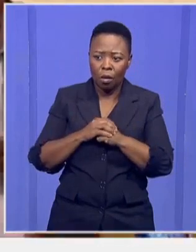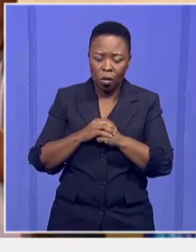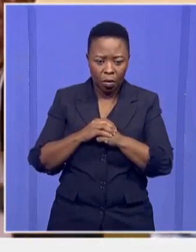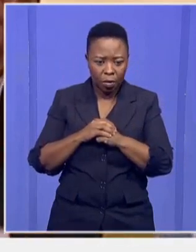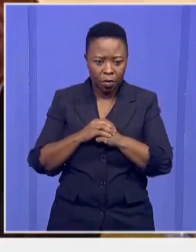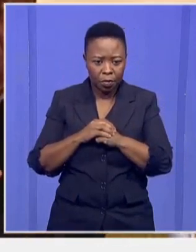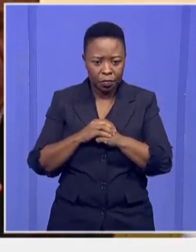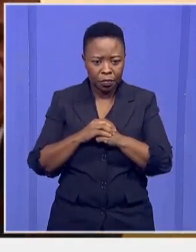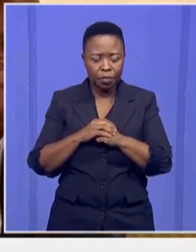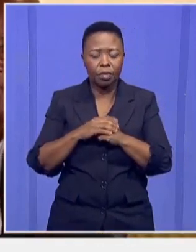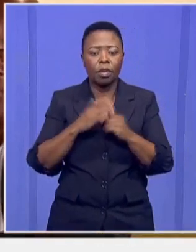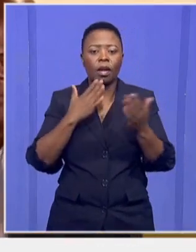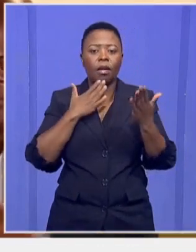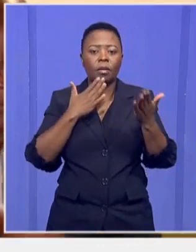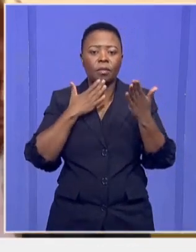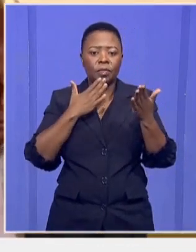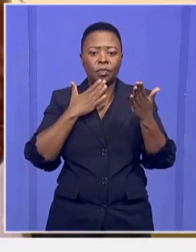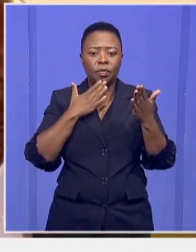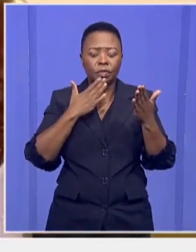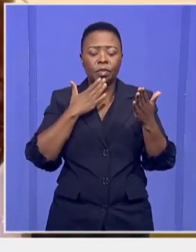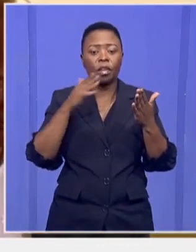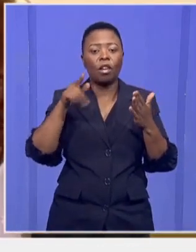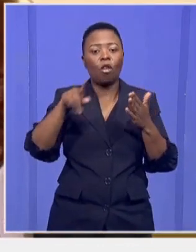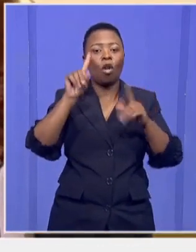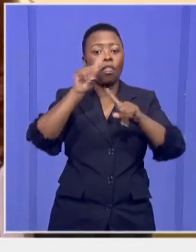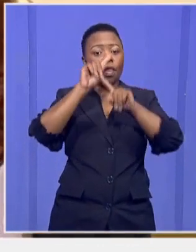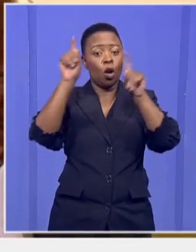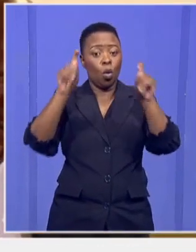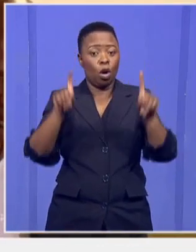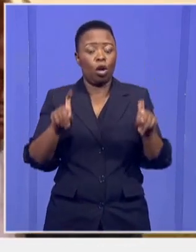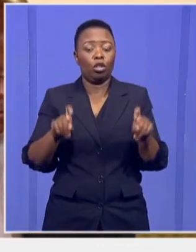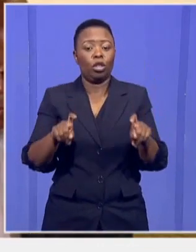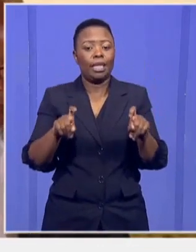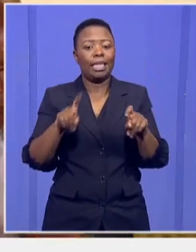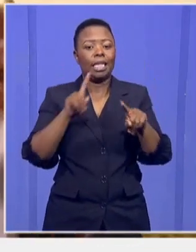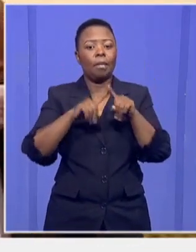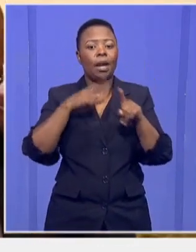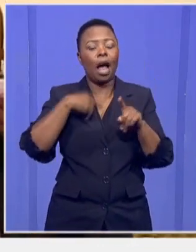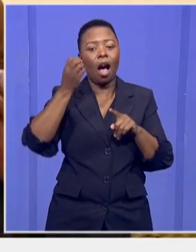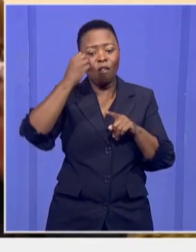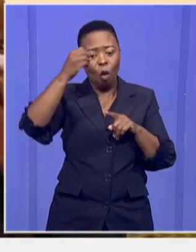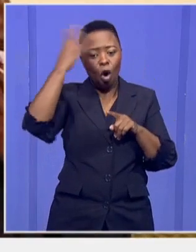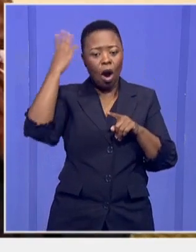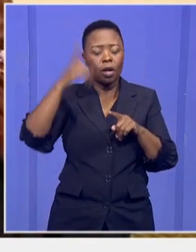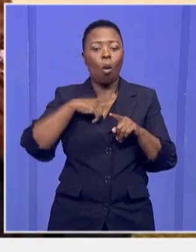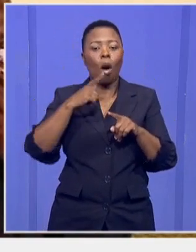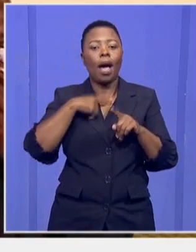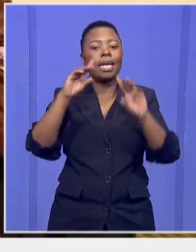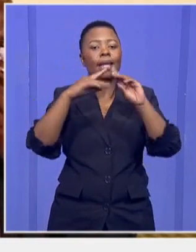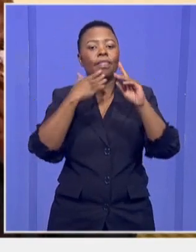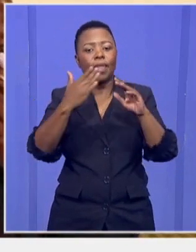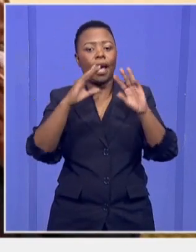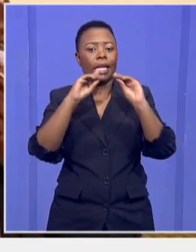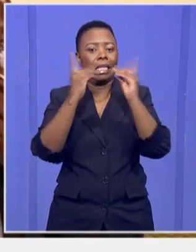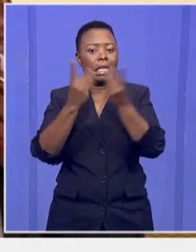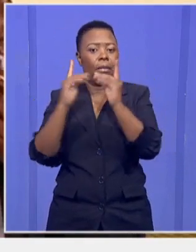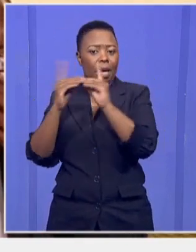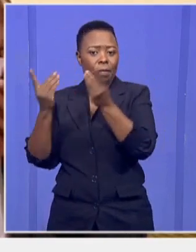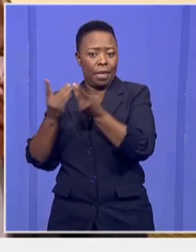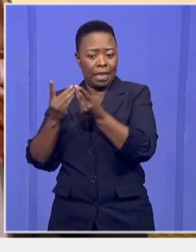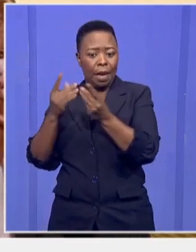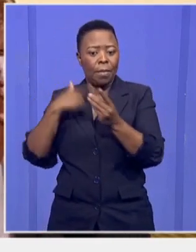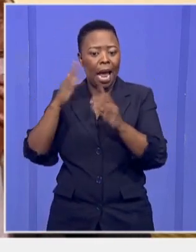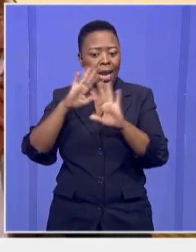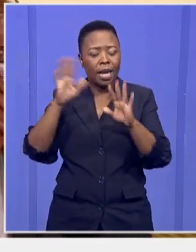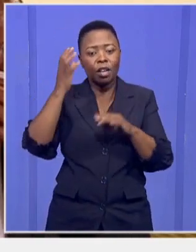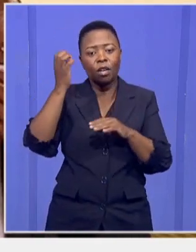Okay, thank you for the questions. I did forget when I thanked all the departments. I didn't thank